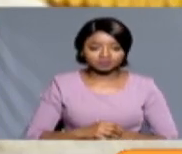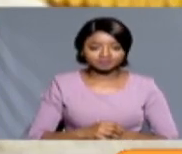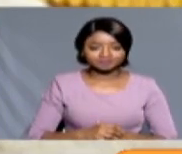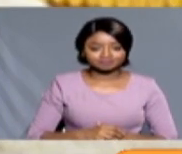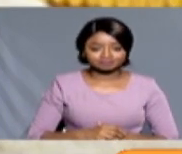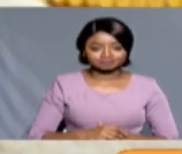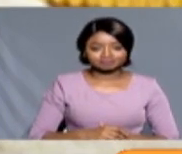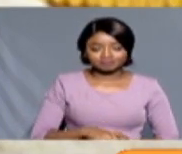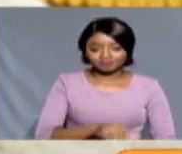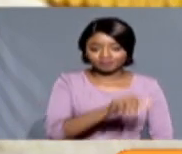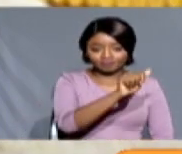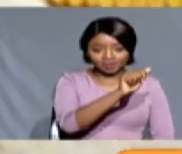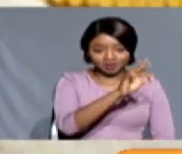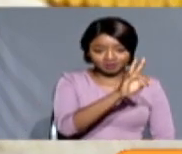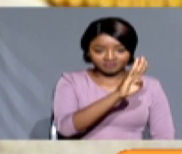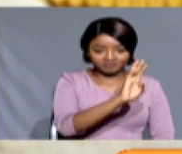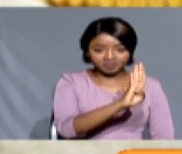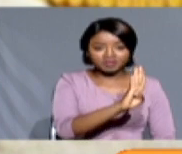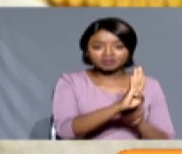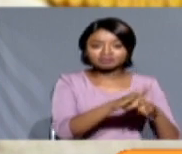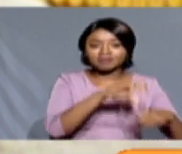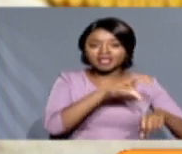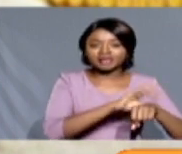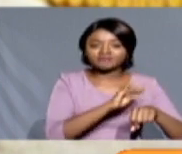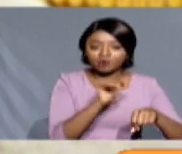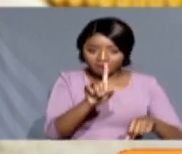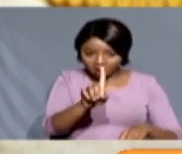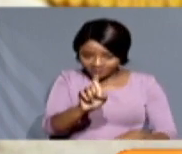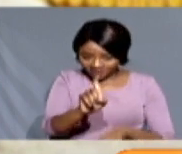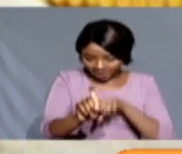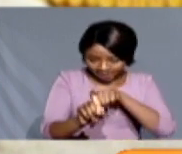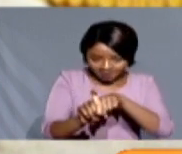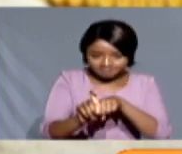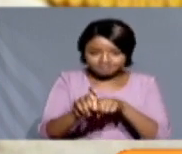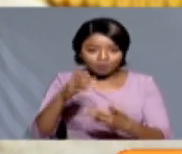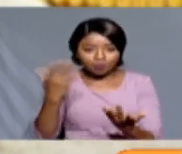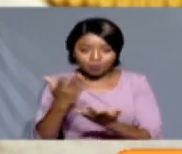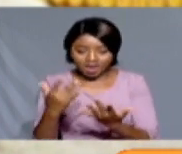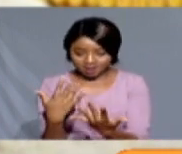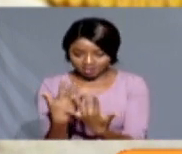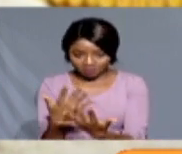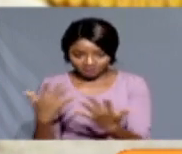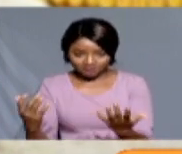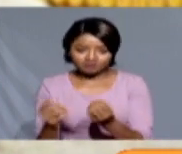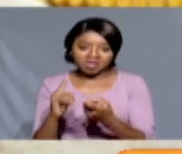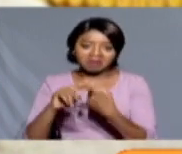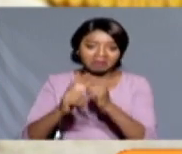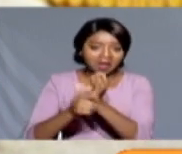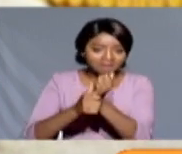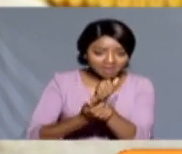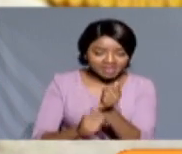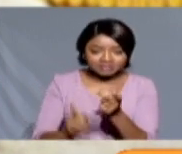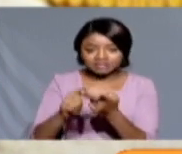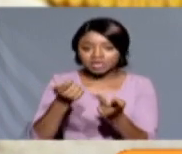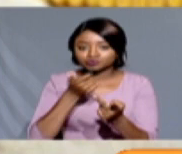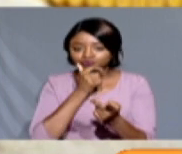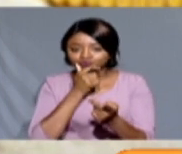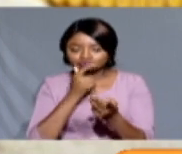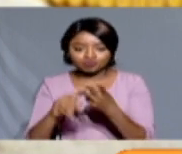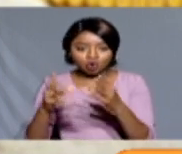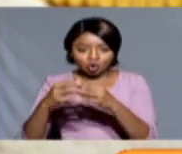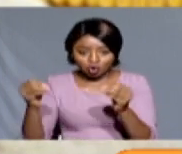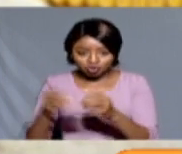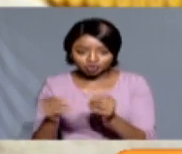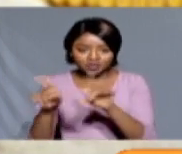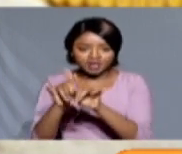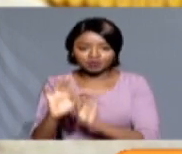of toxins produced by a certain fungi that are found on agricultural crops such as maize, peanuts, cottonseed,